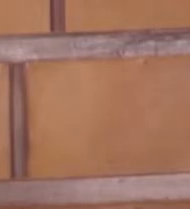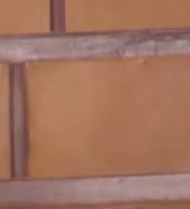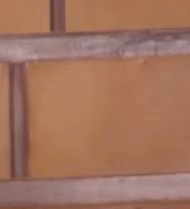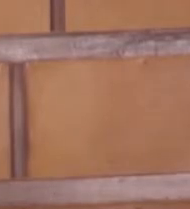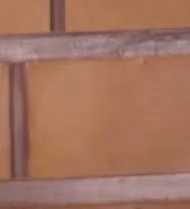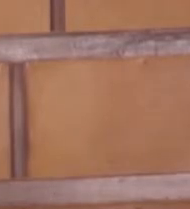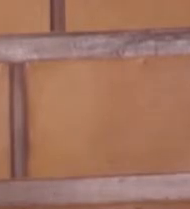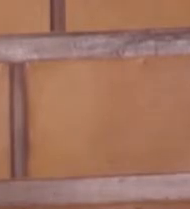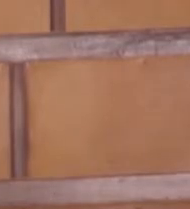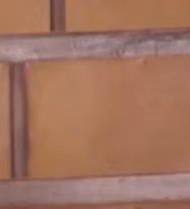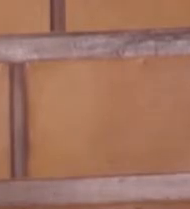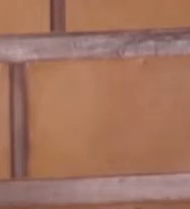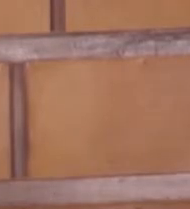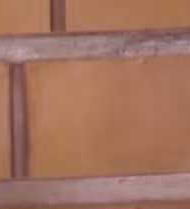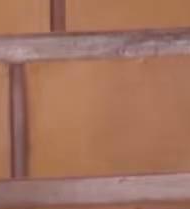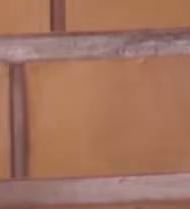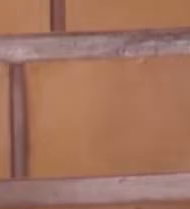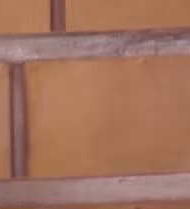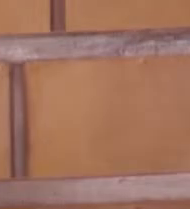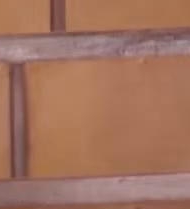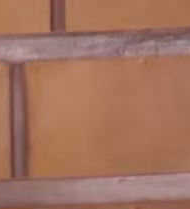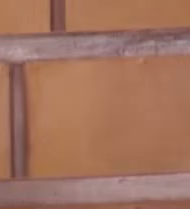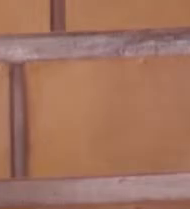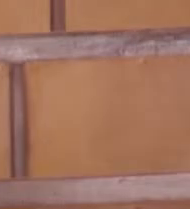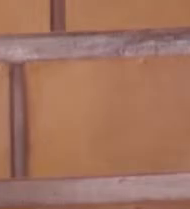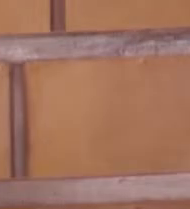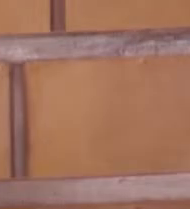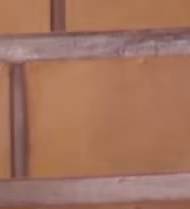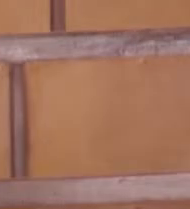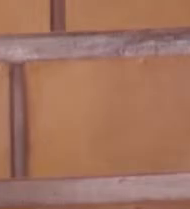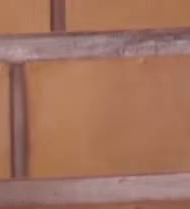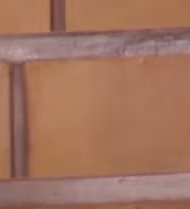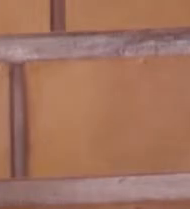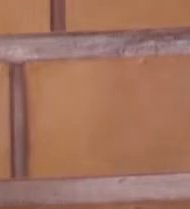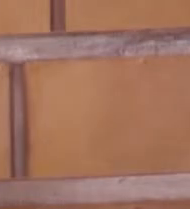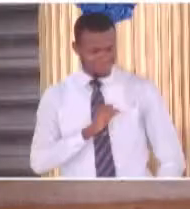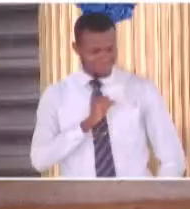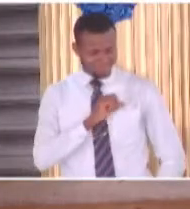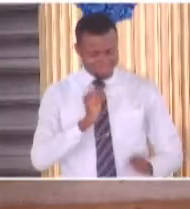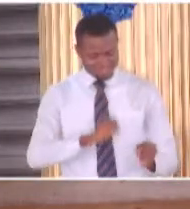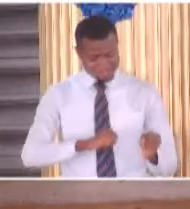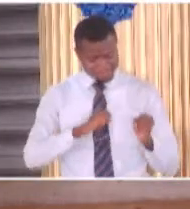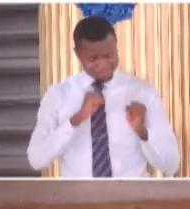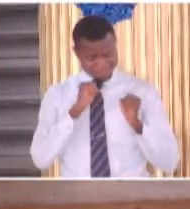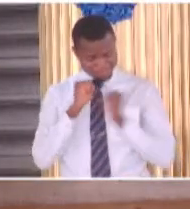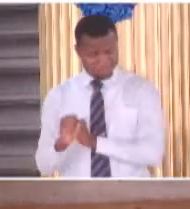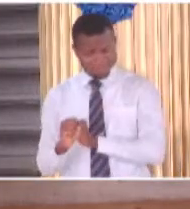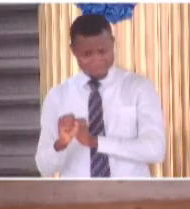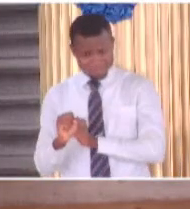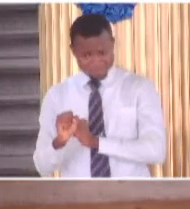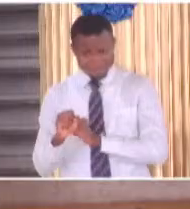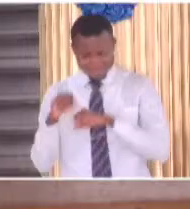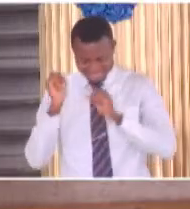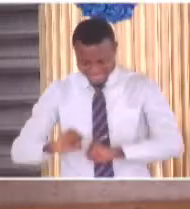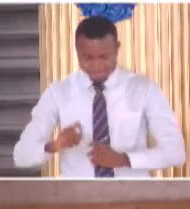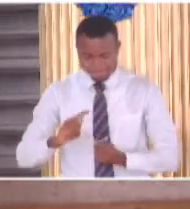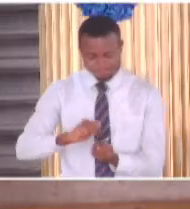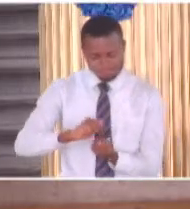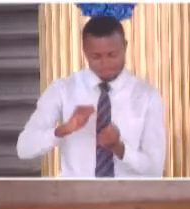Education, coupled with a can-do attitude, is a powerful tool that can transform the